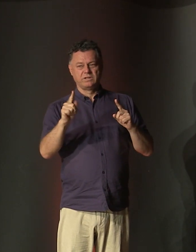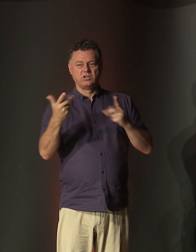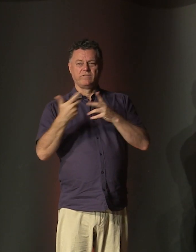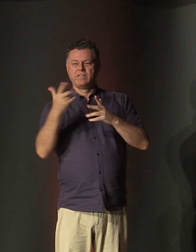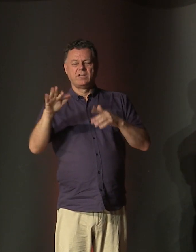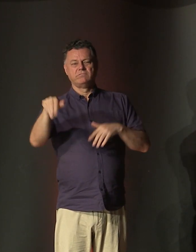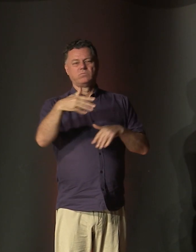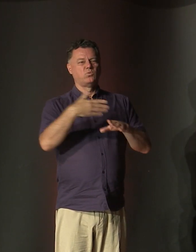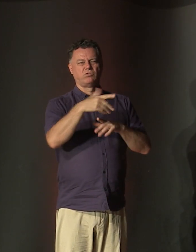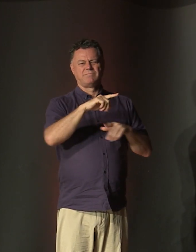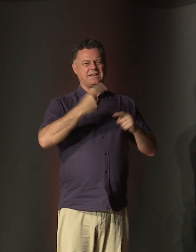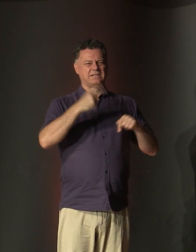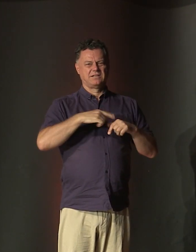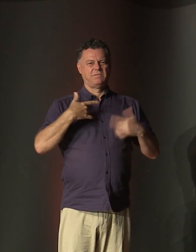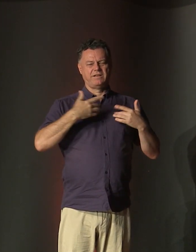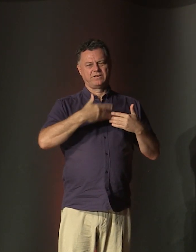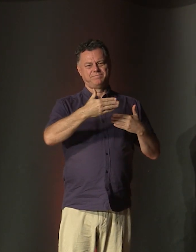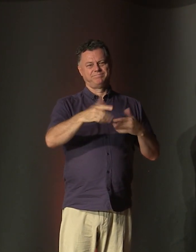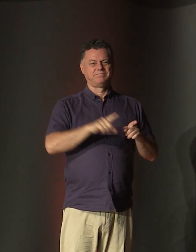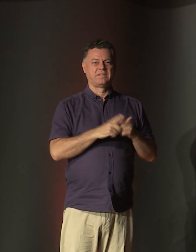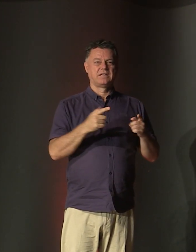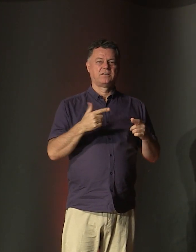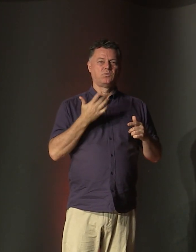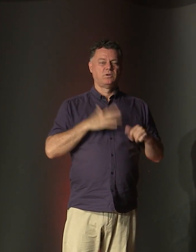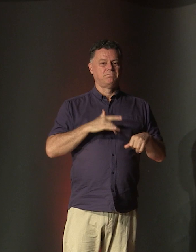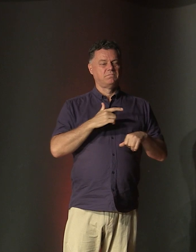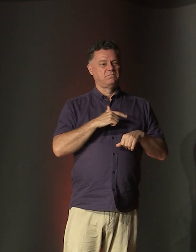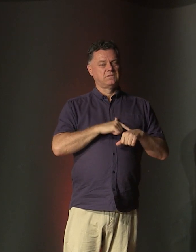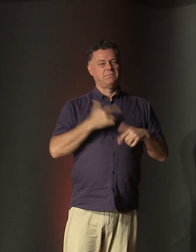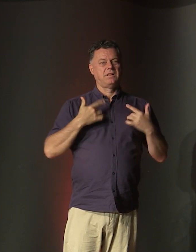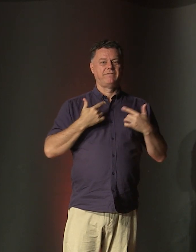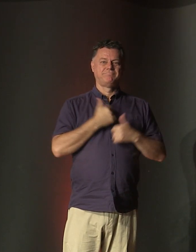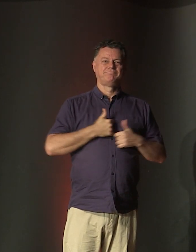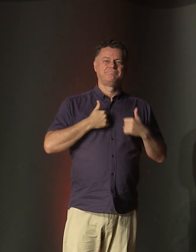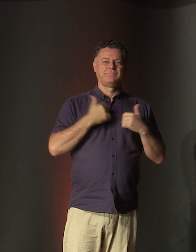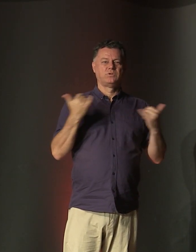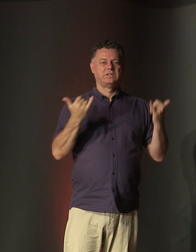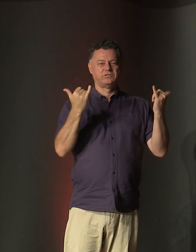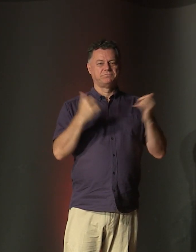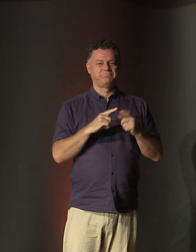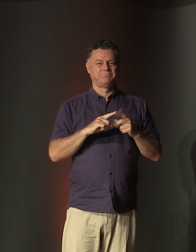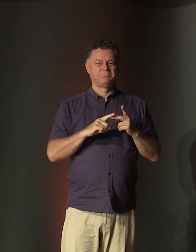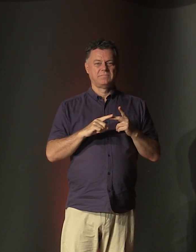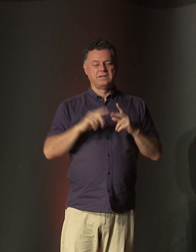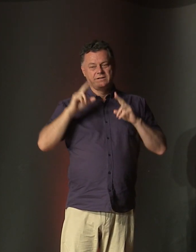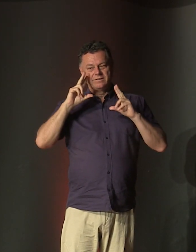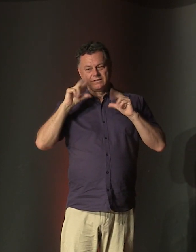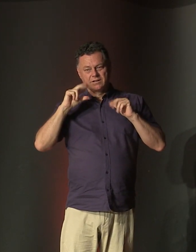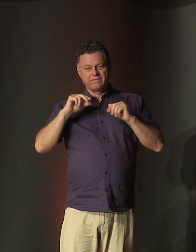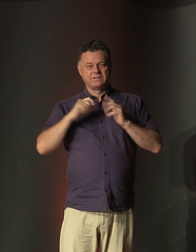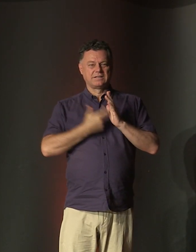take various points of time for leisure activities and for caregiving responsibilities.